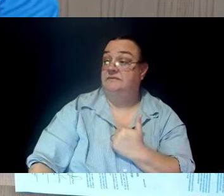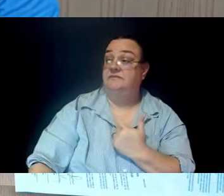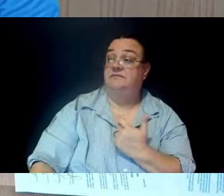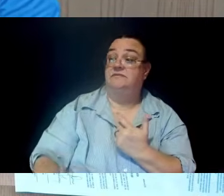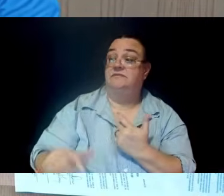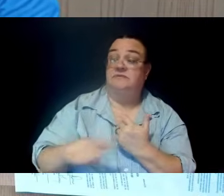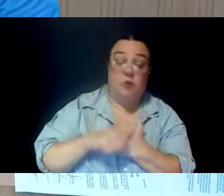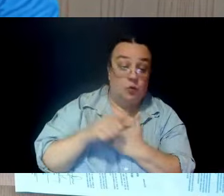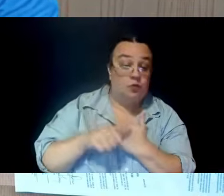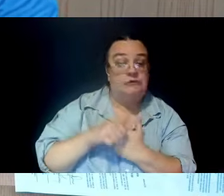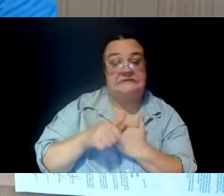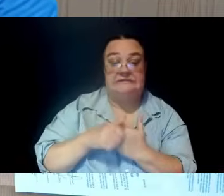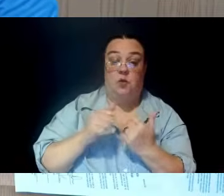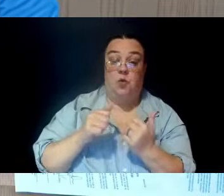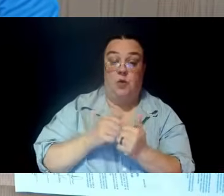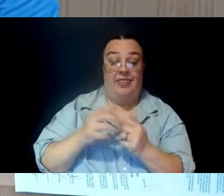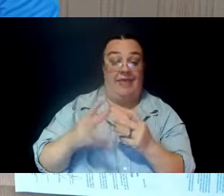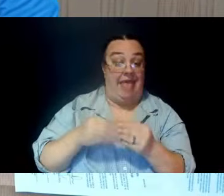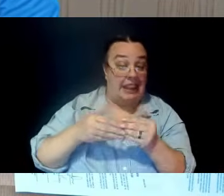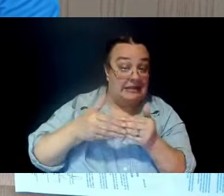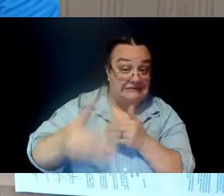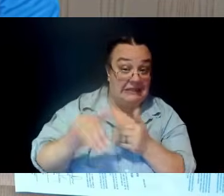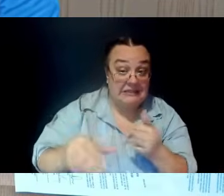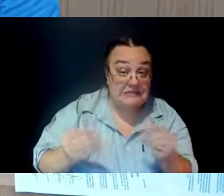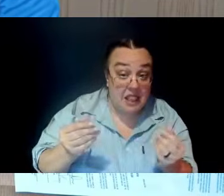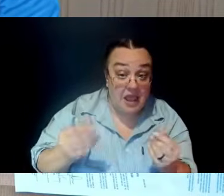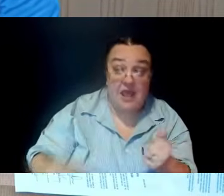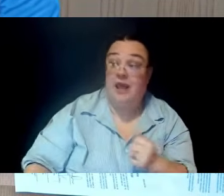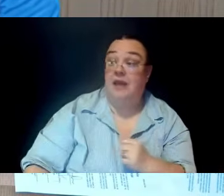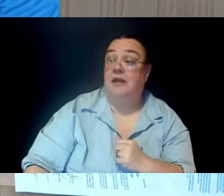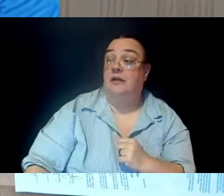annexing this land. I think the